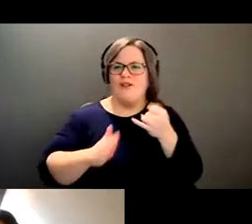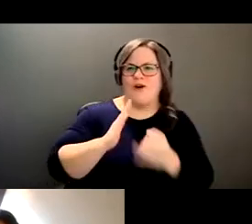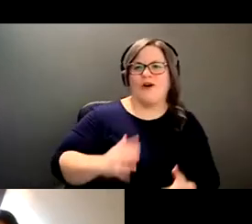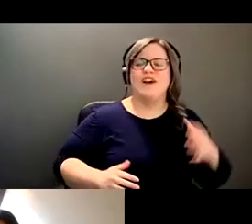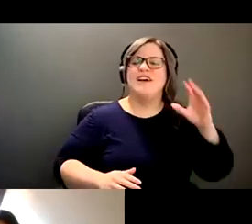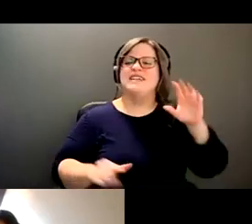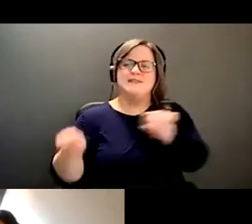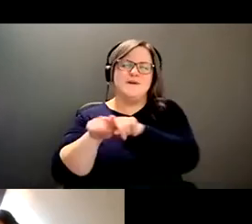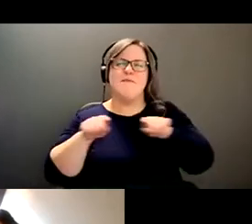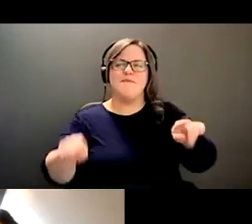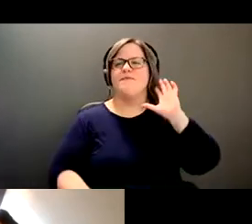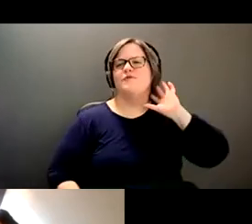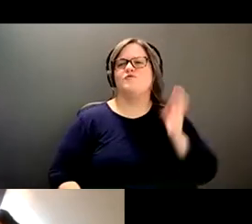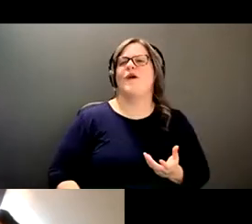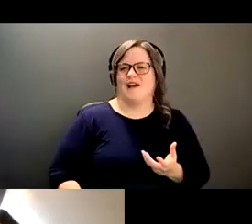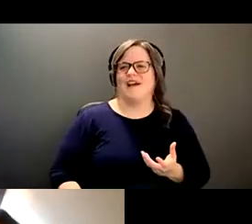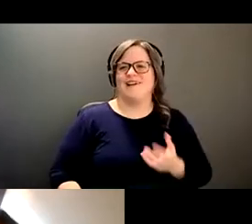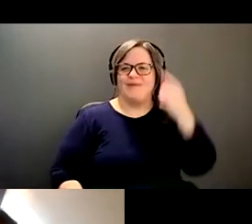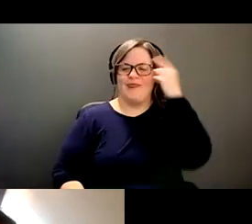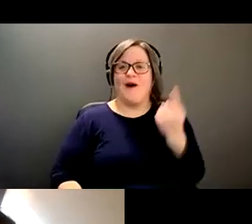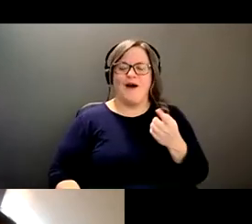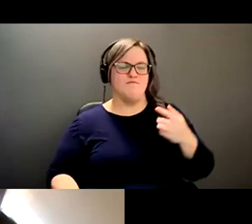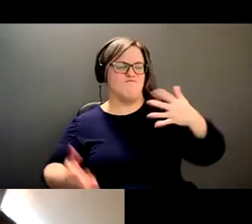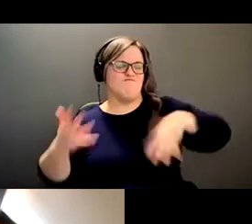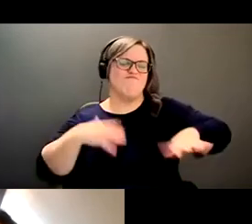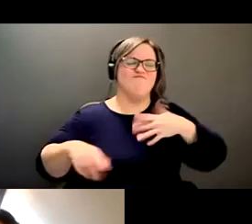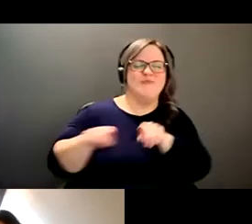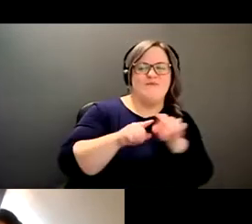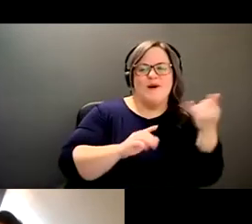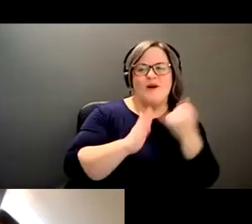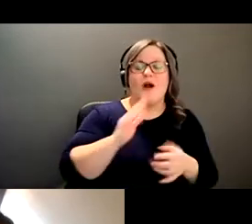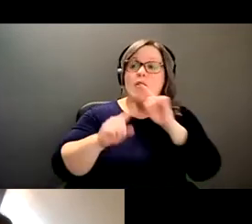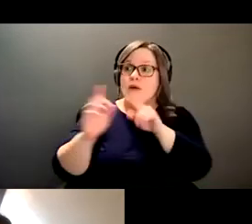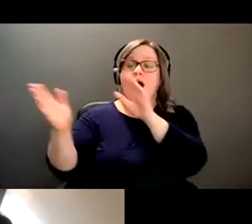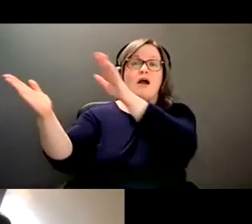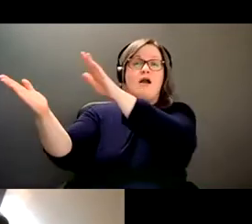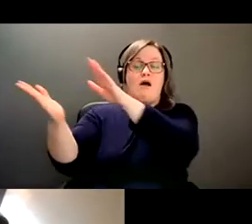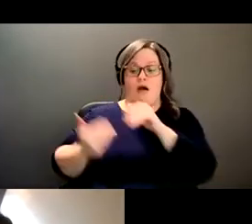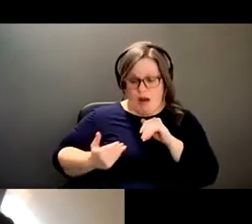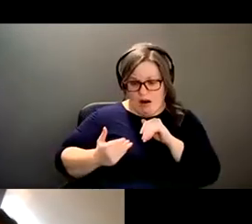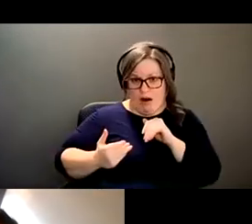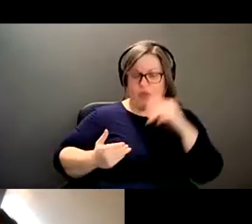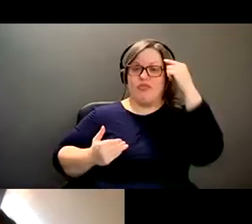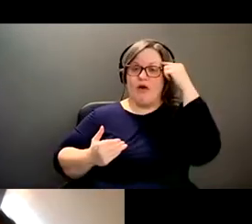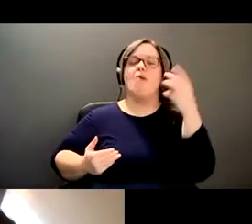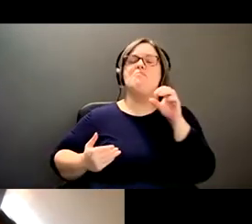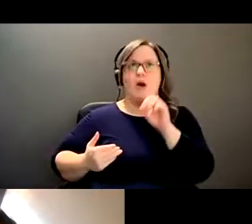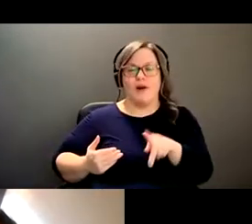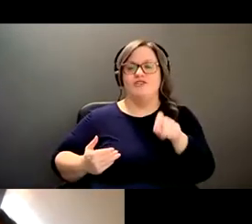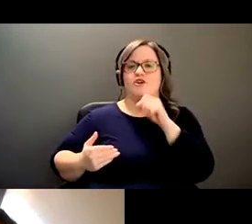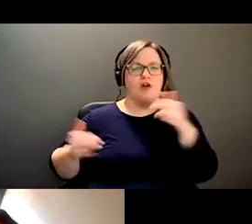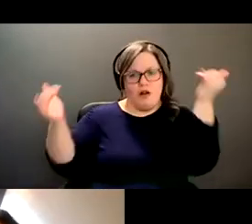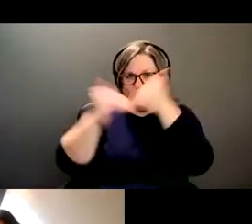show. And when we actually got the grant, we thought this was the opportunity to support many other emerging